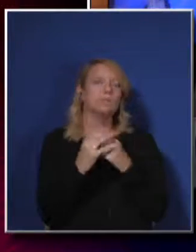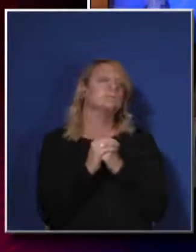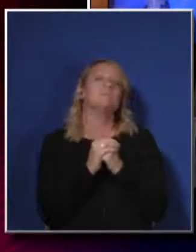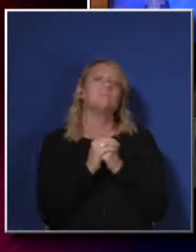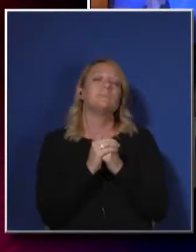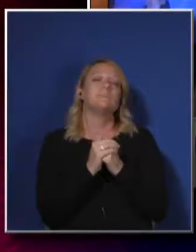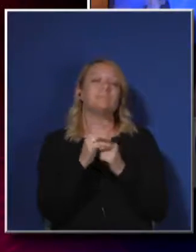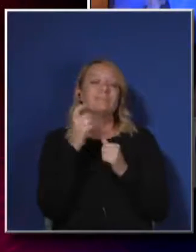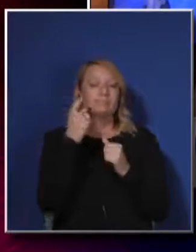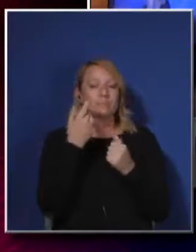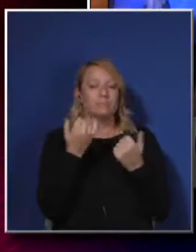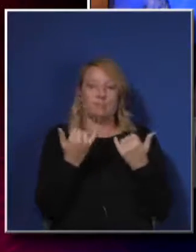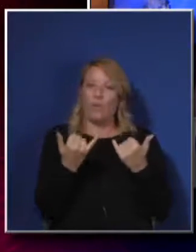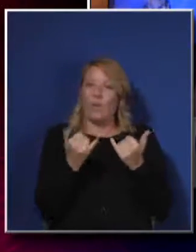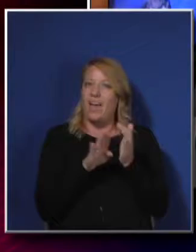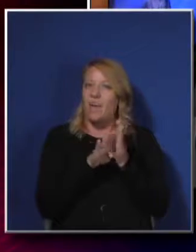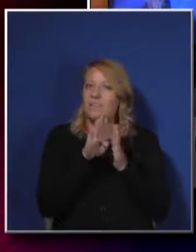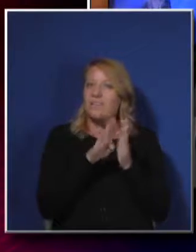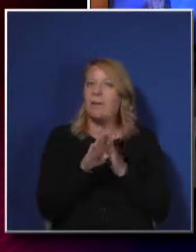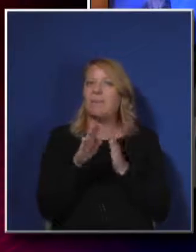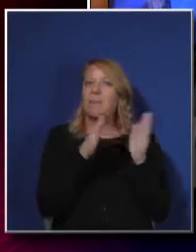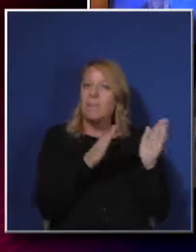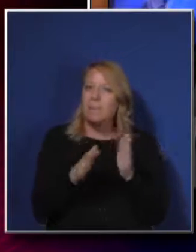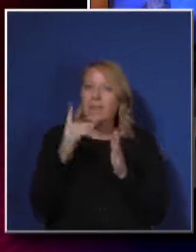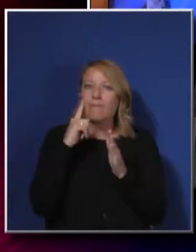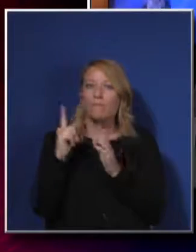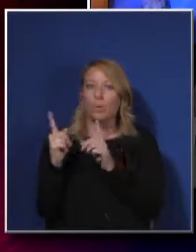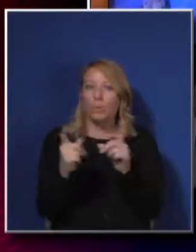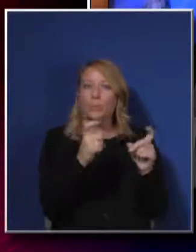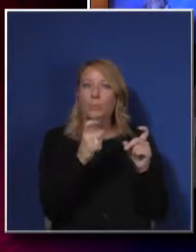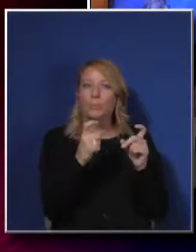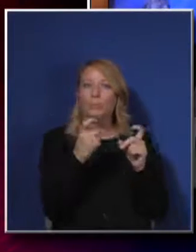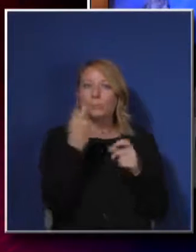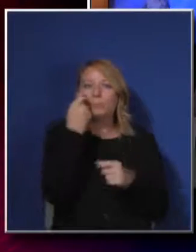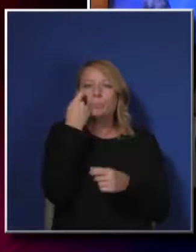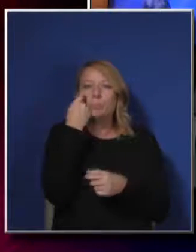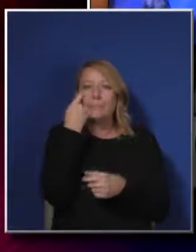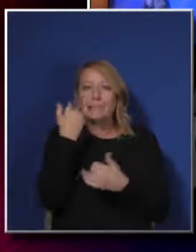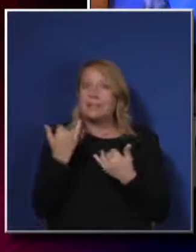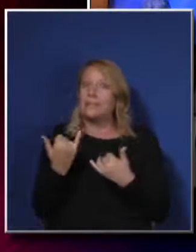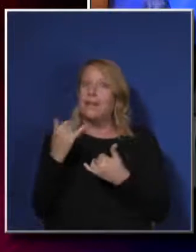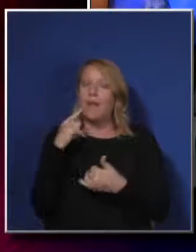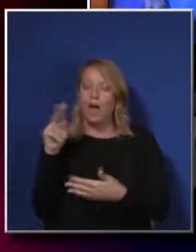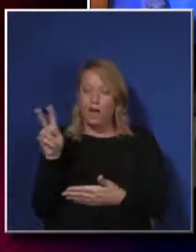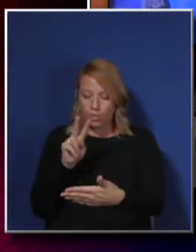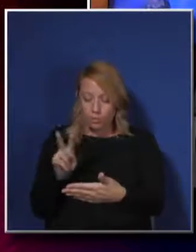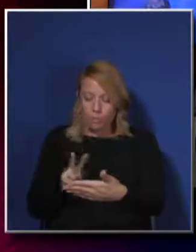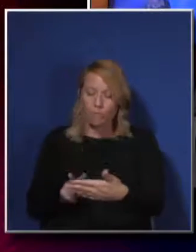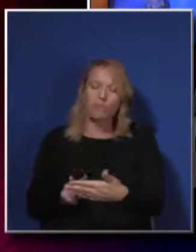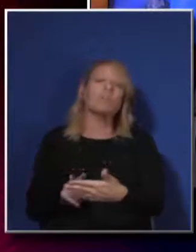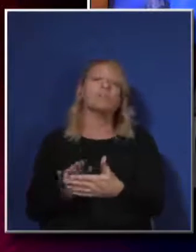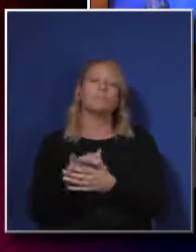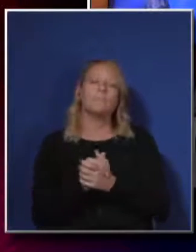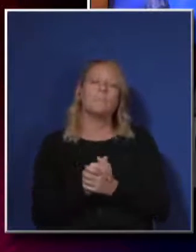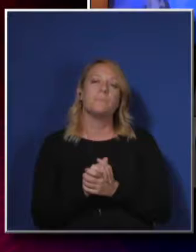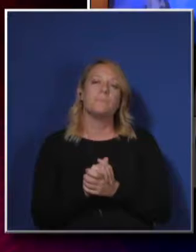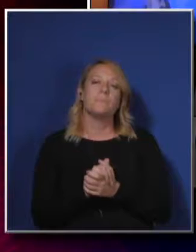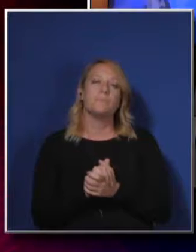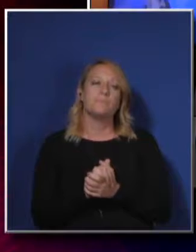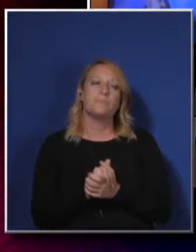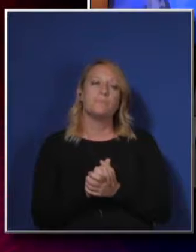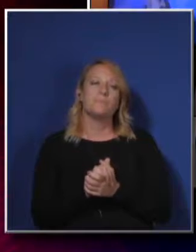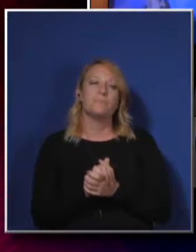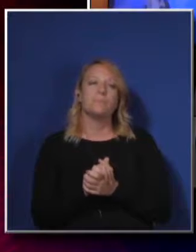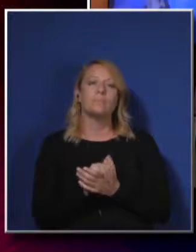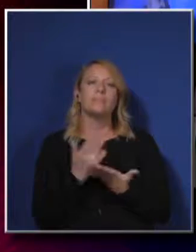a recruitment plan. I just looked at that earlier today, and we're having a